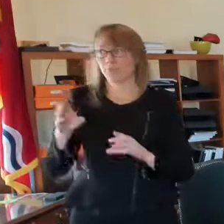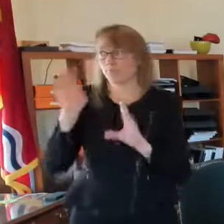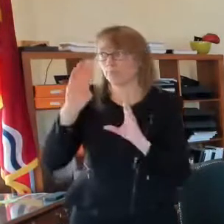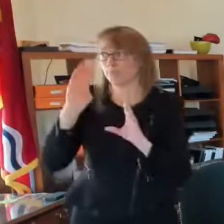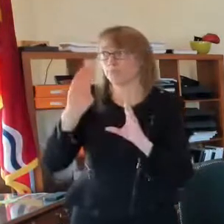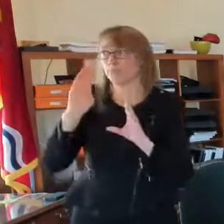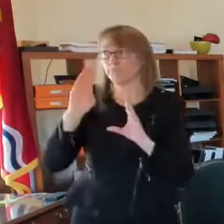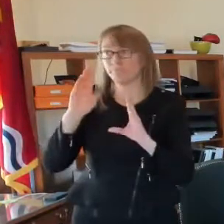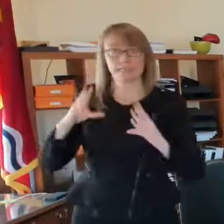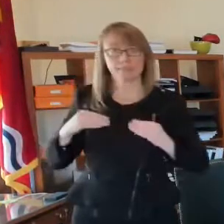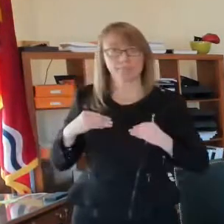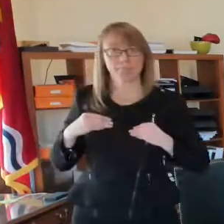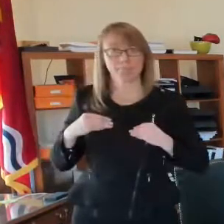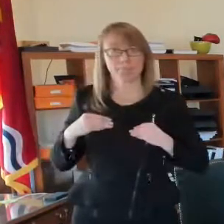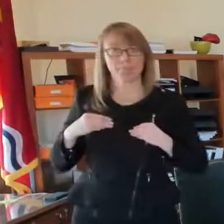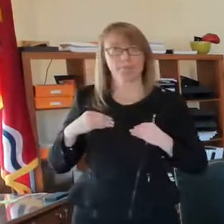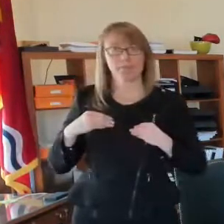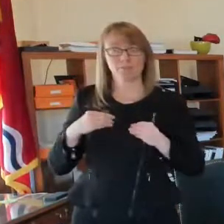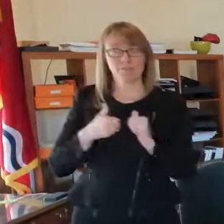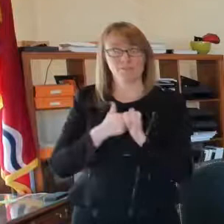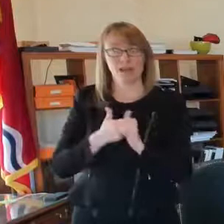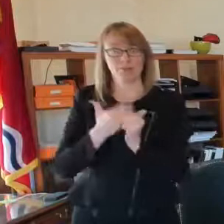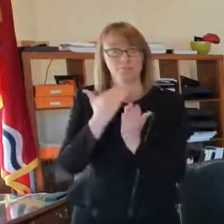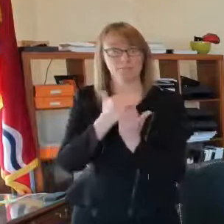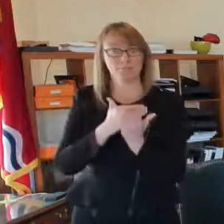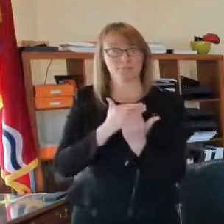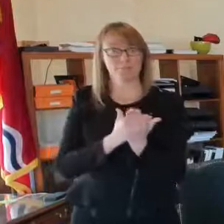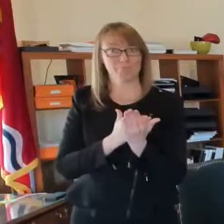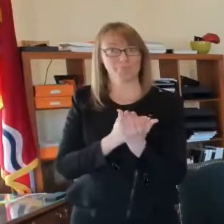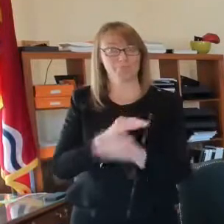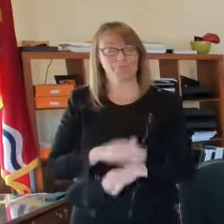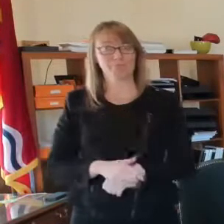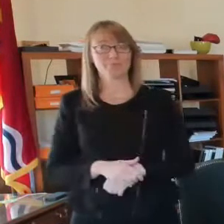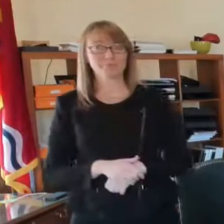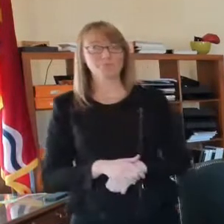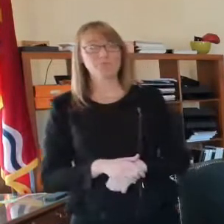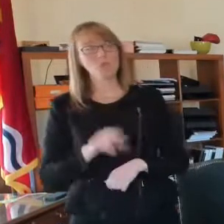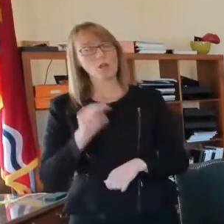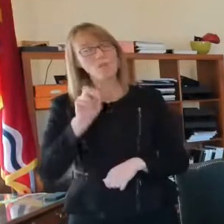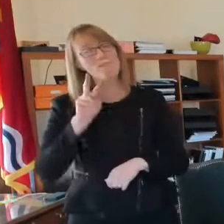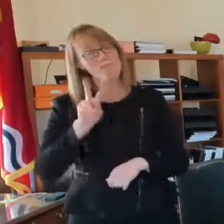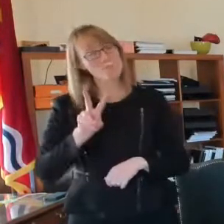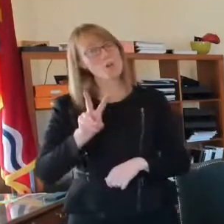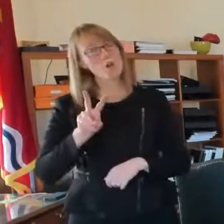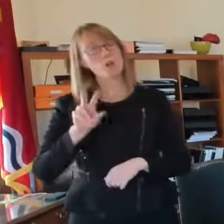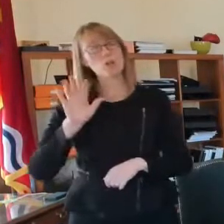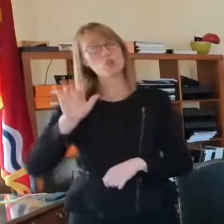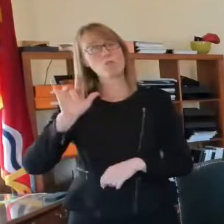follow these mitigation procedures. So we had 25 deaths in the month of November.